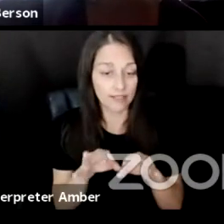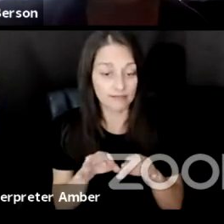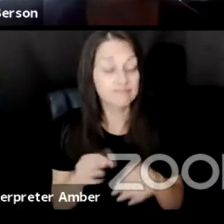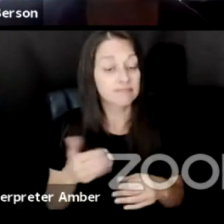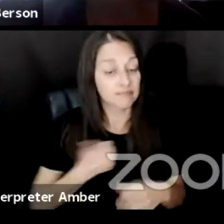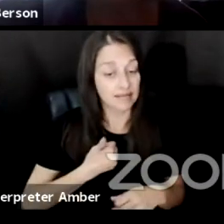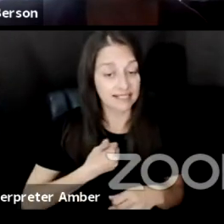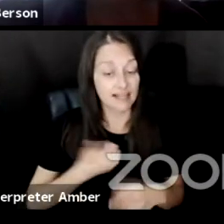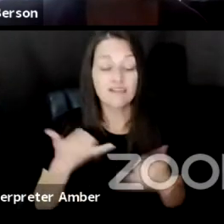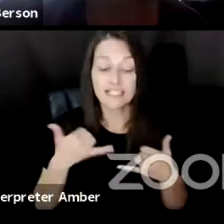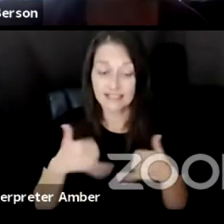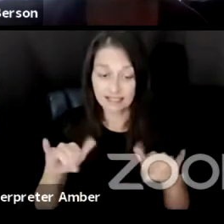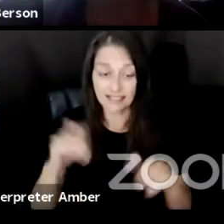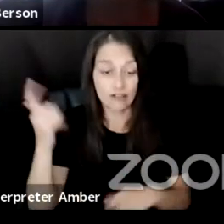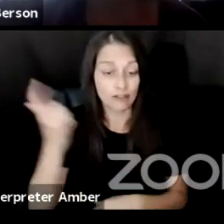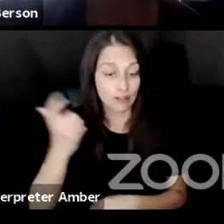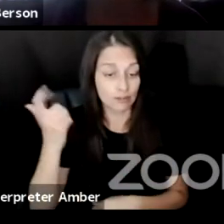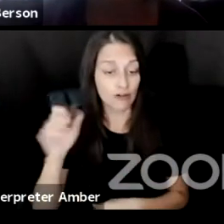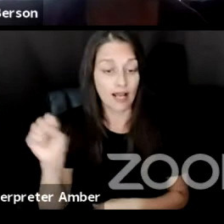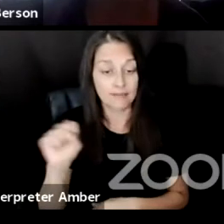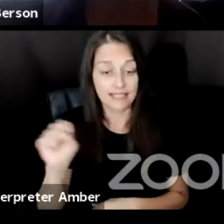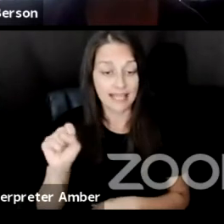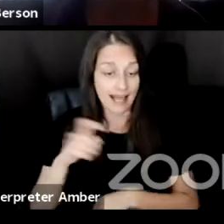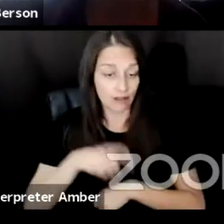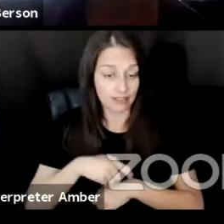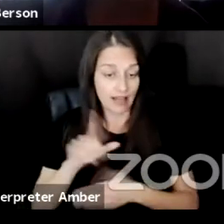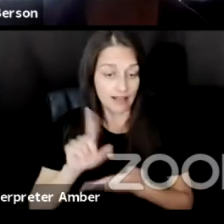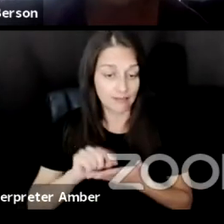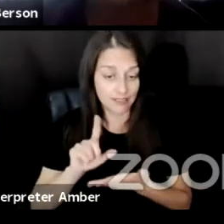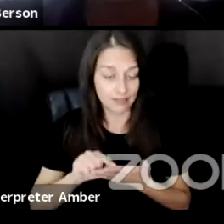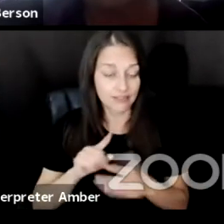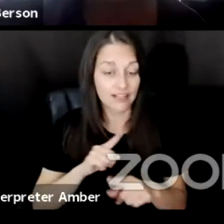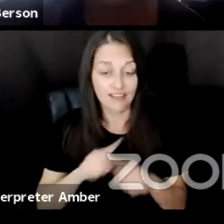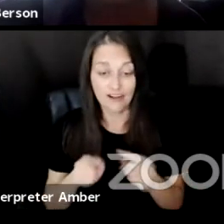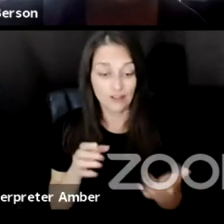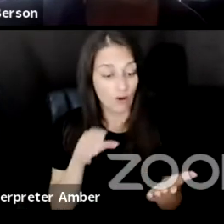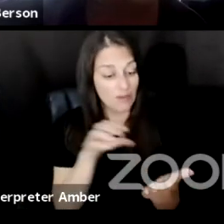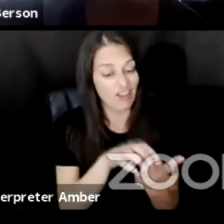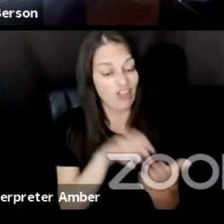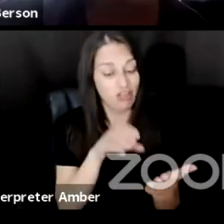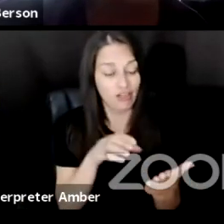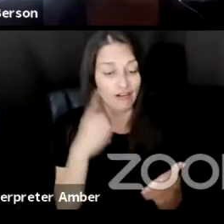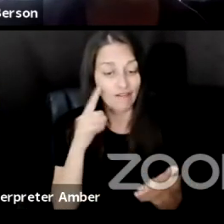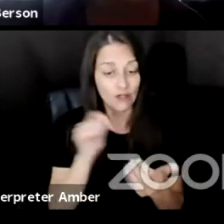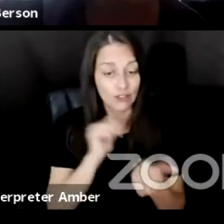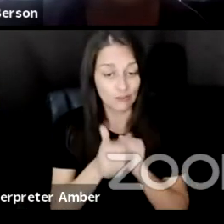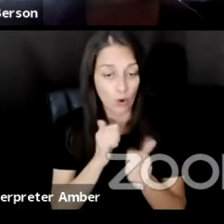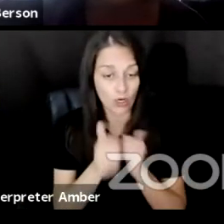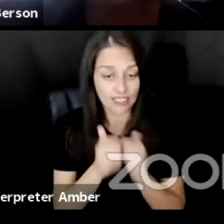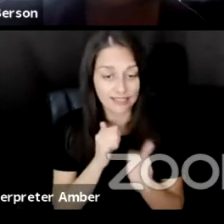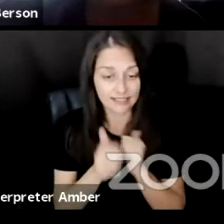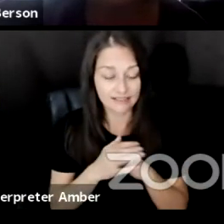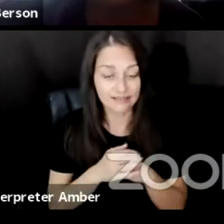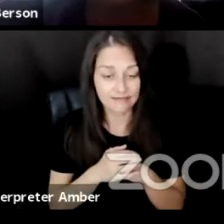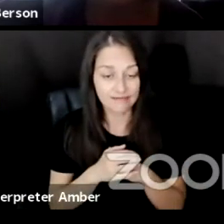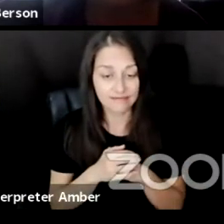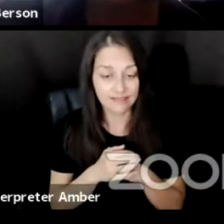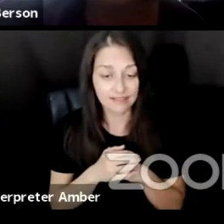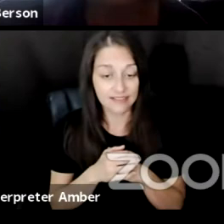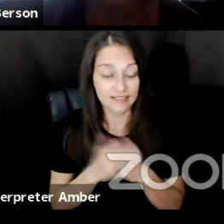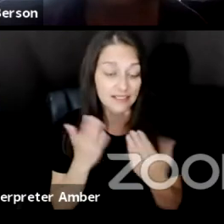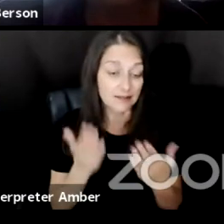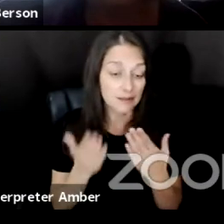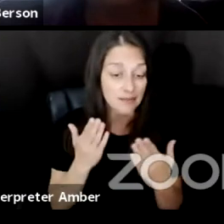whole section that's all about sports teams and art. You know, is sometimes there's an article with